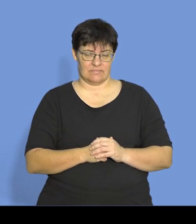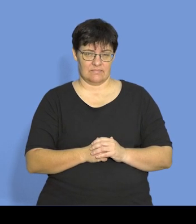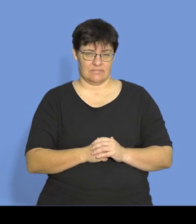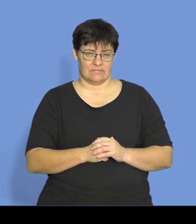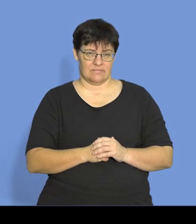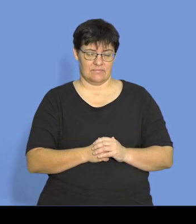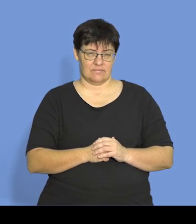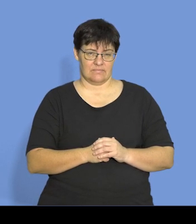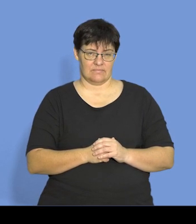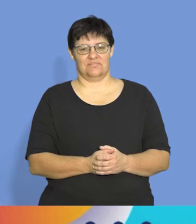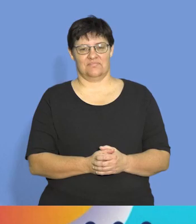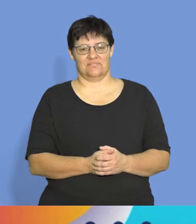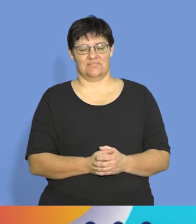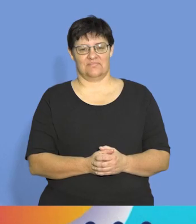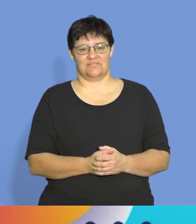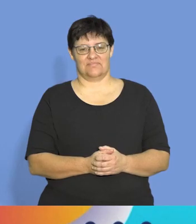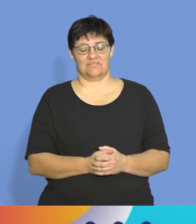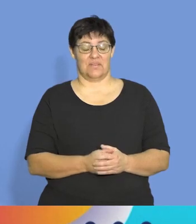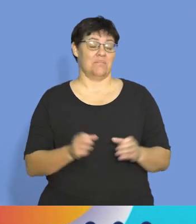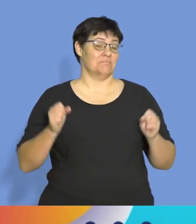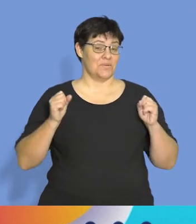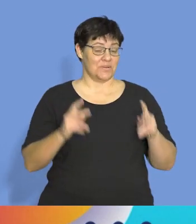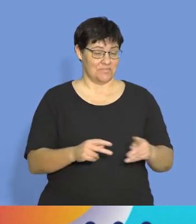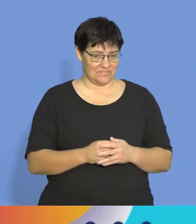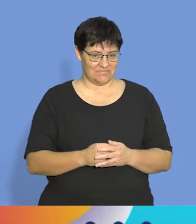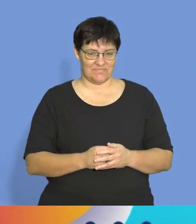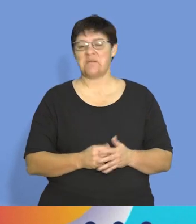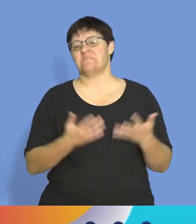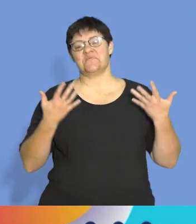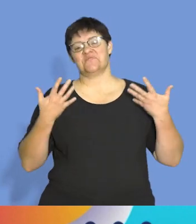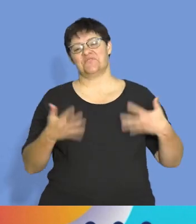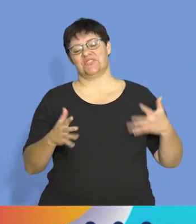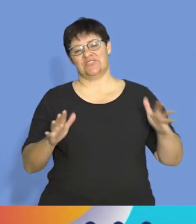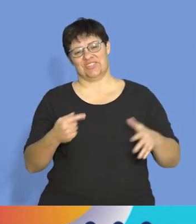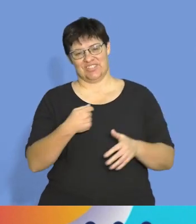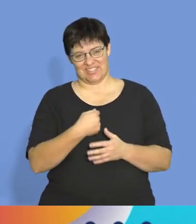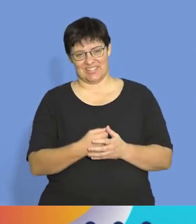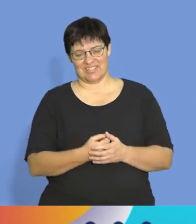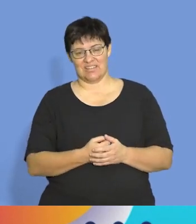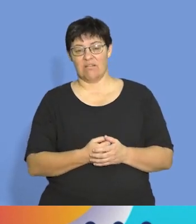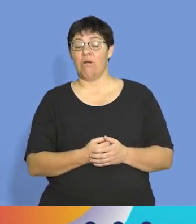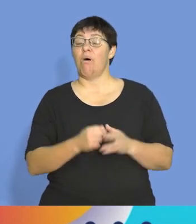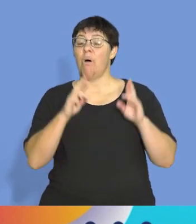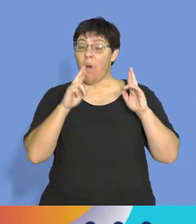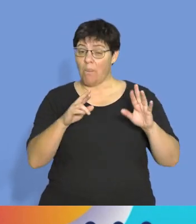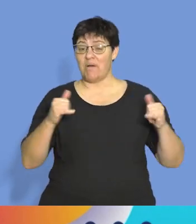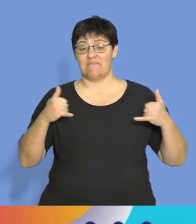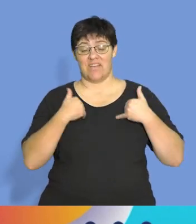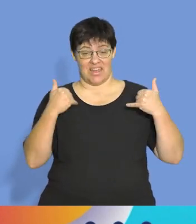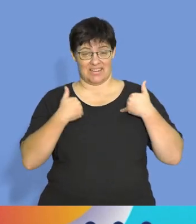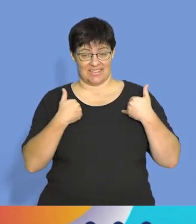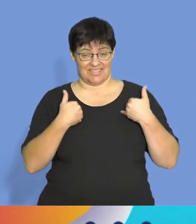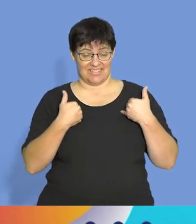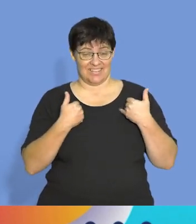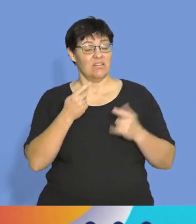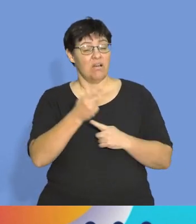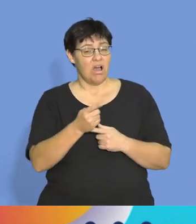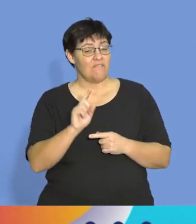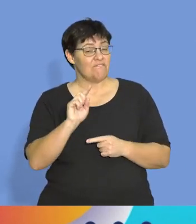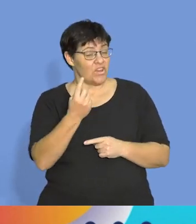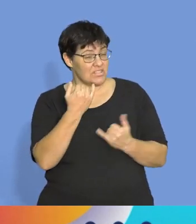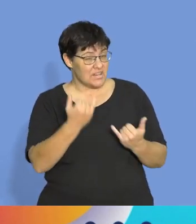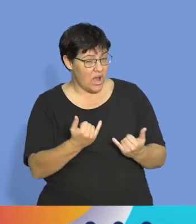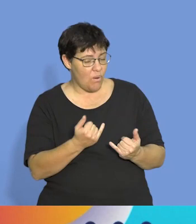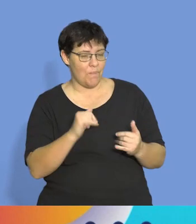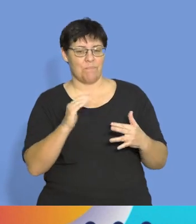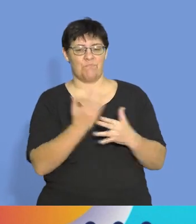6. All right, guys, that's it from me. I hope you are still having so much fun. But for now, I want us to take a